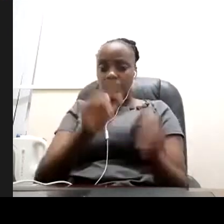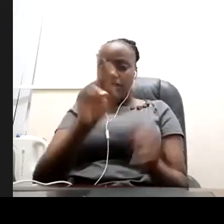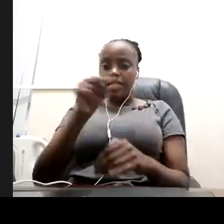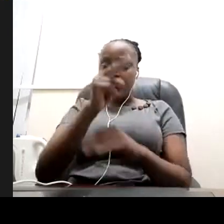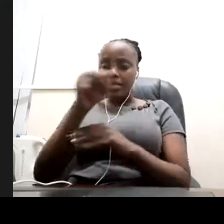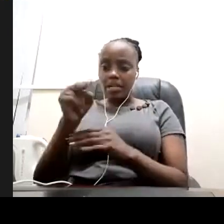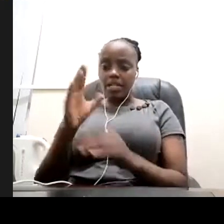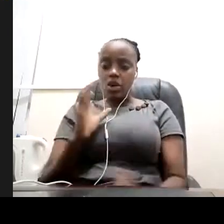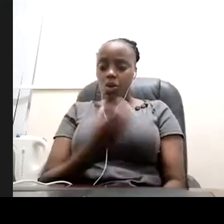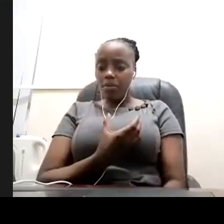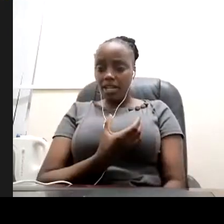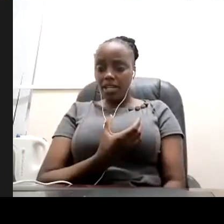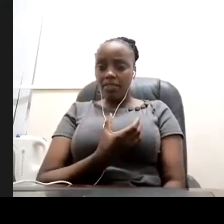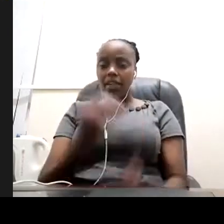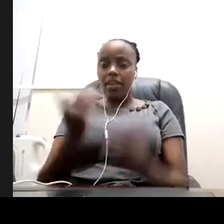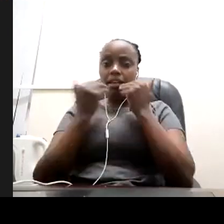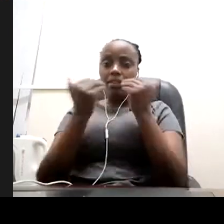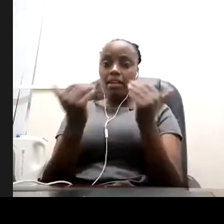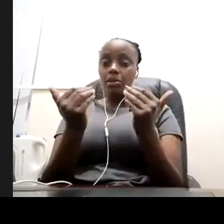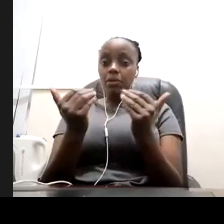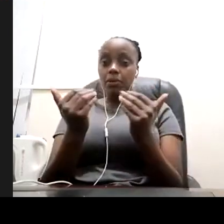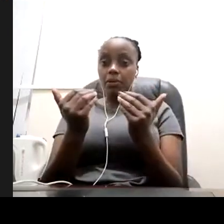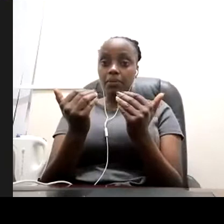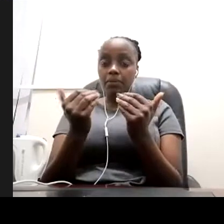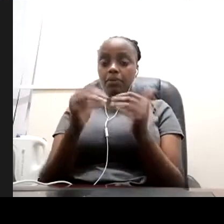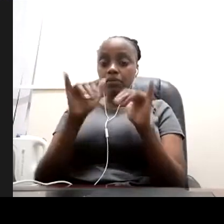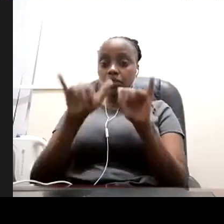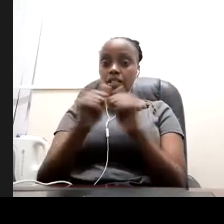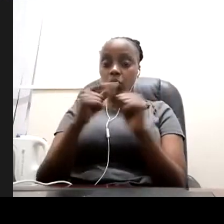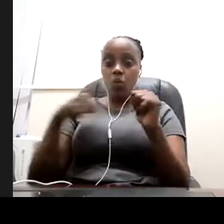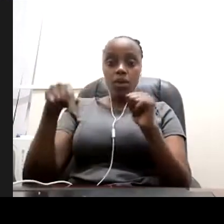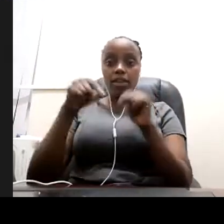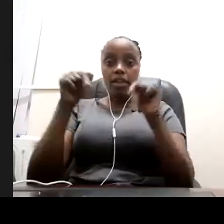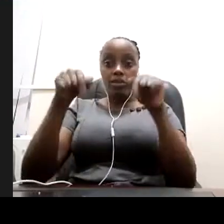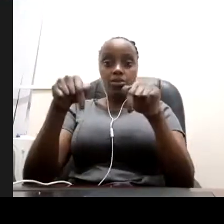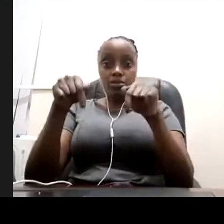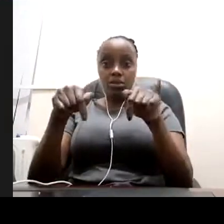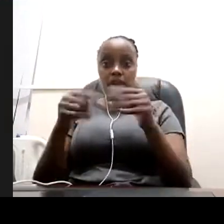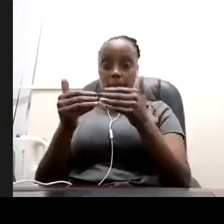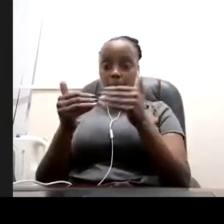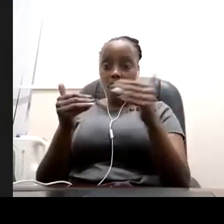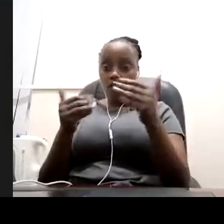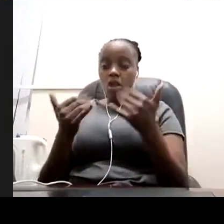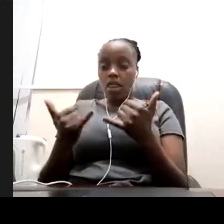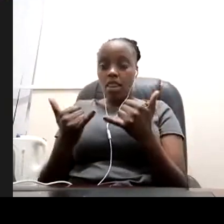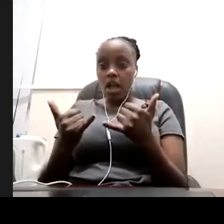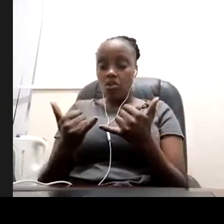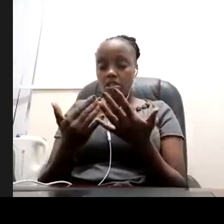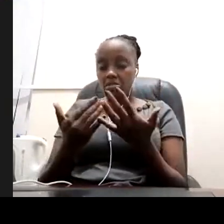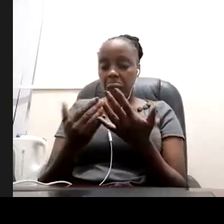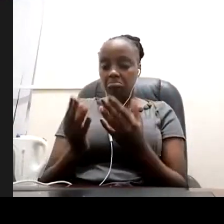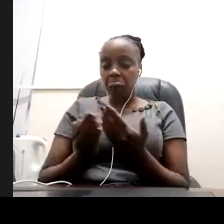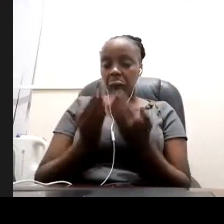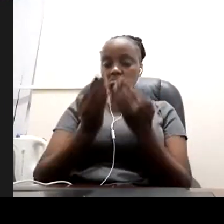committee, and thanks for being with us today. Before I pass the floor over